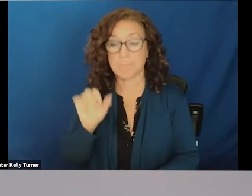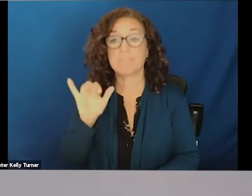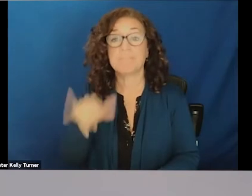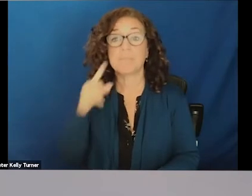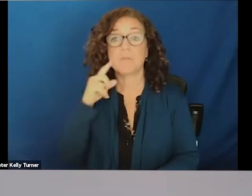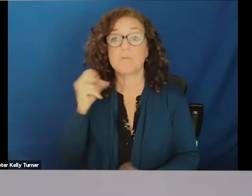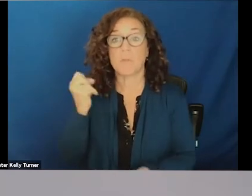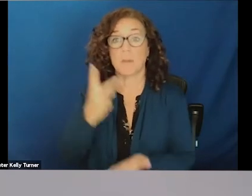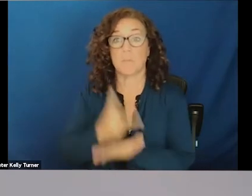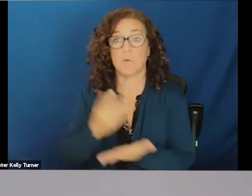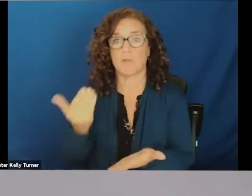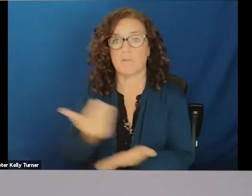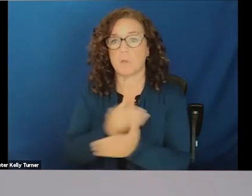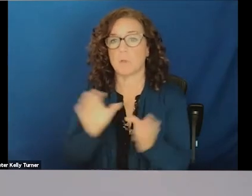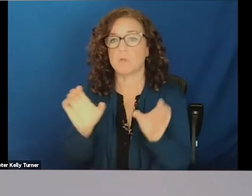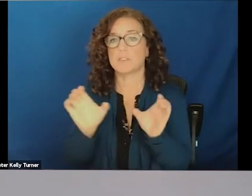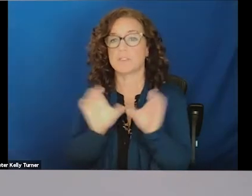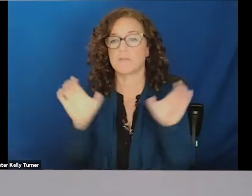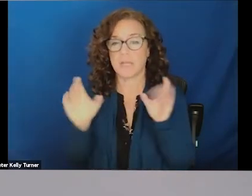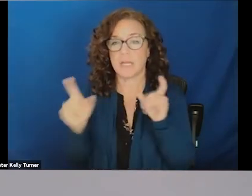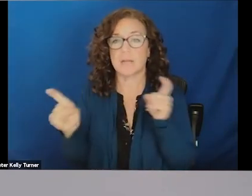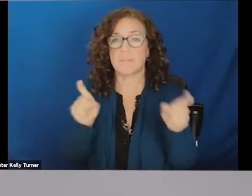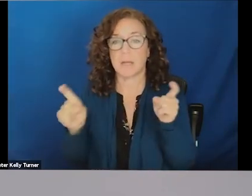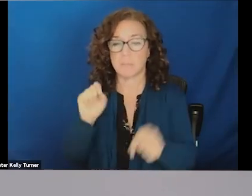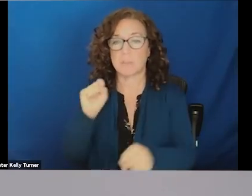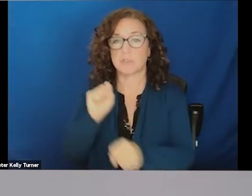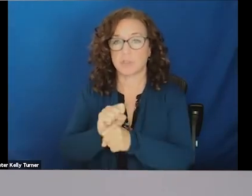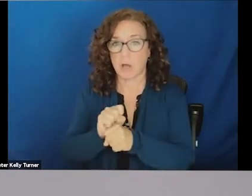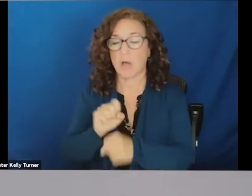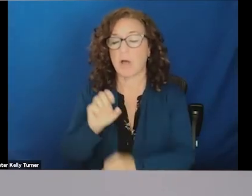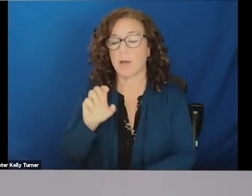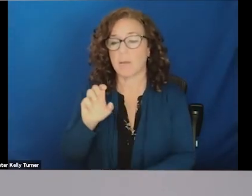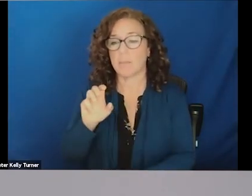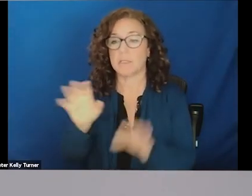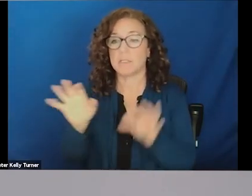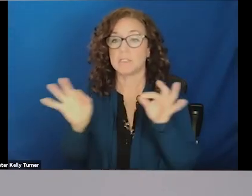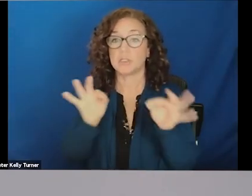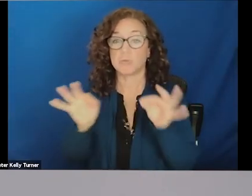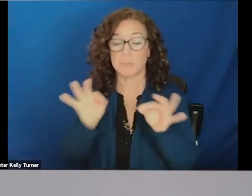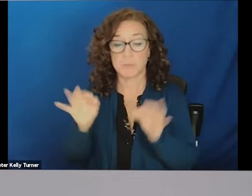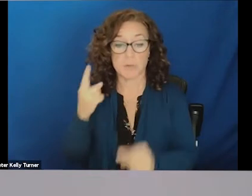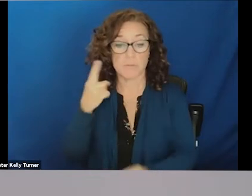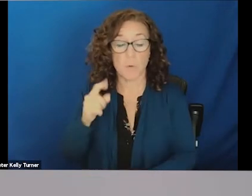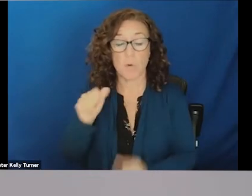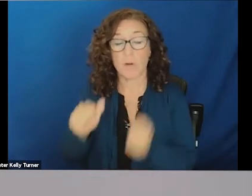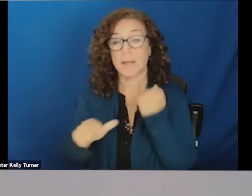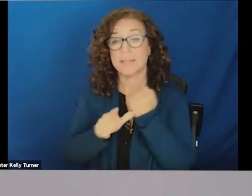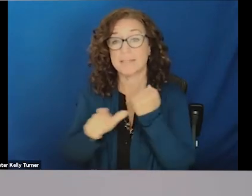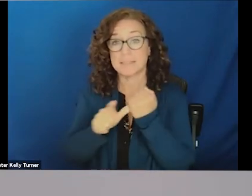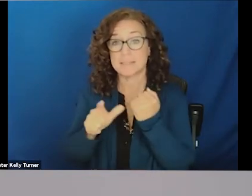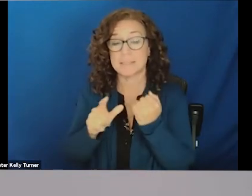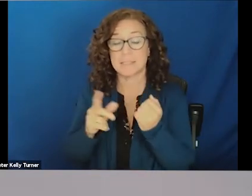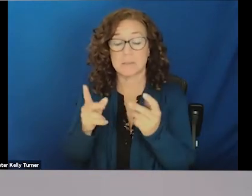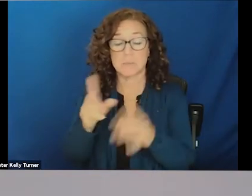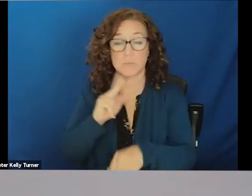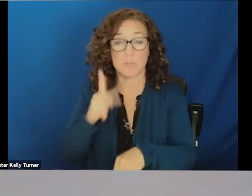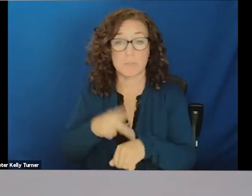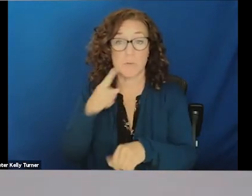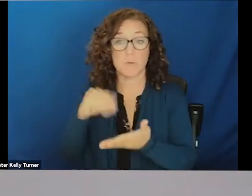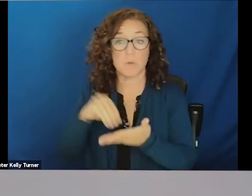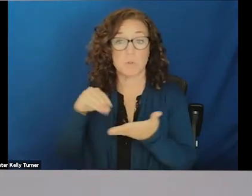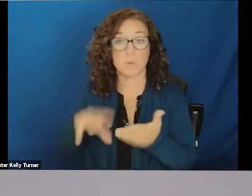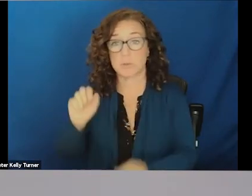new certificated management job description of Assistant Principal for Student Outcomes. And for that, I'll turn